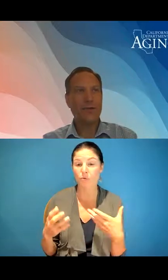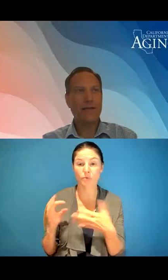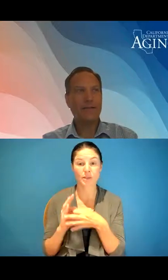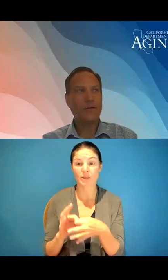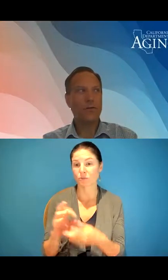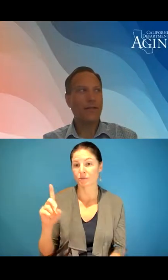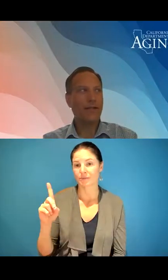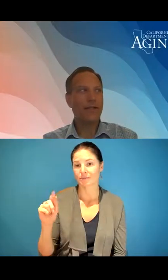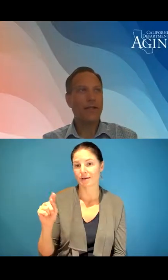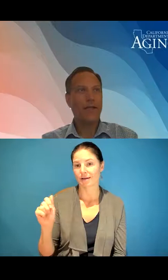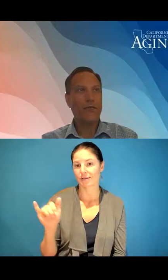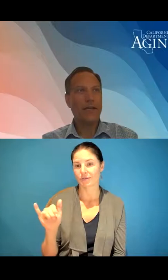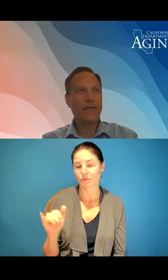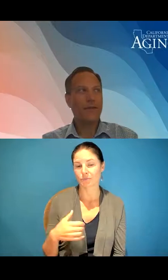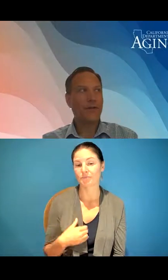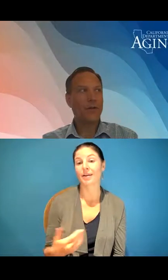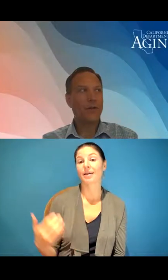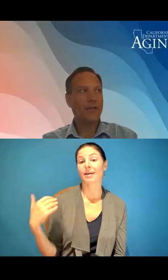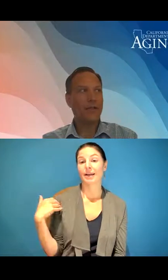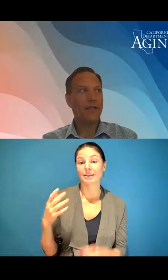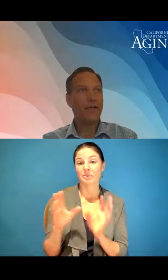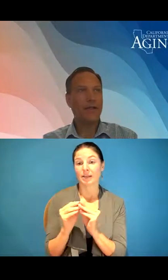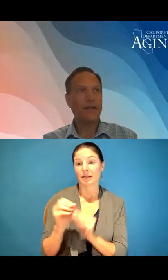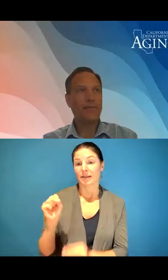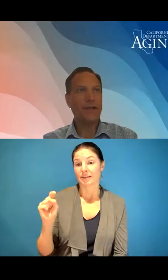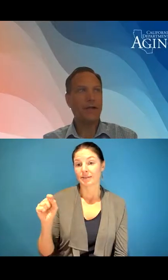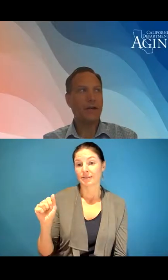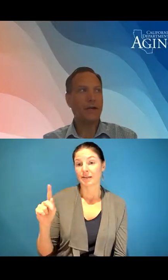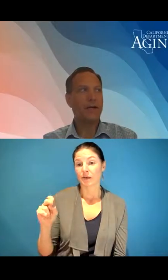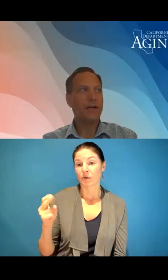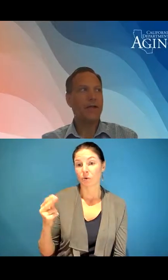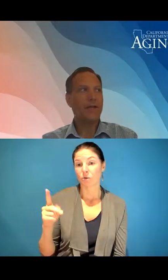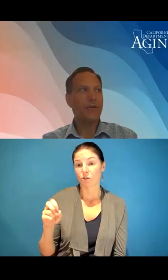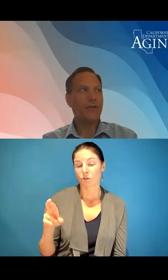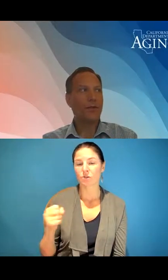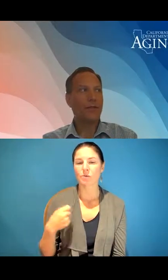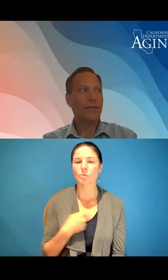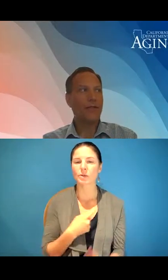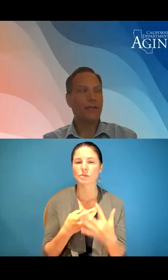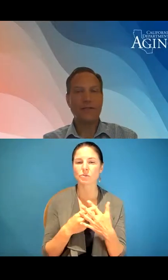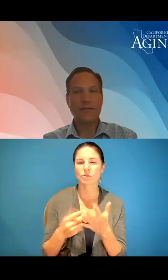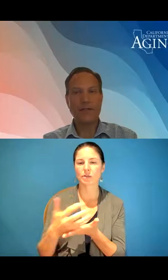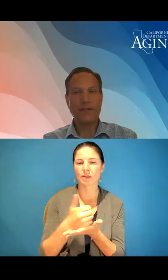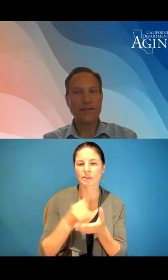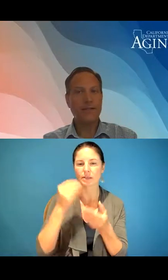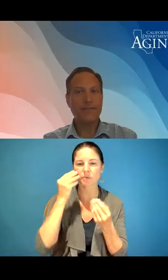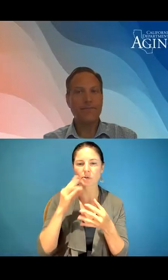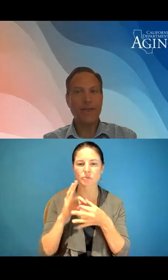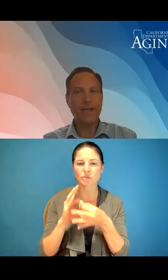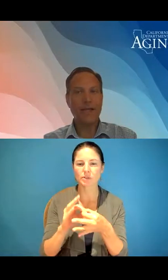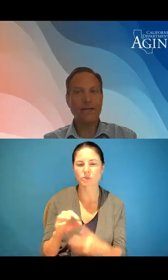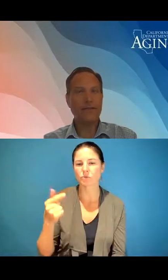in the last stakeholder meeting, we have started collecting data on sexual orientation and gender